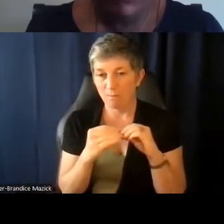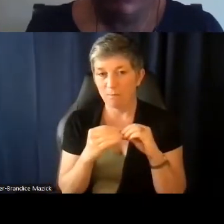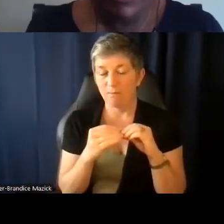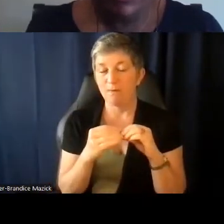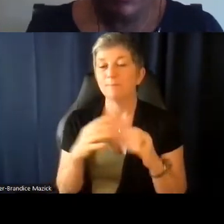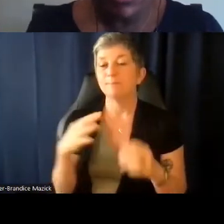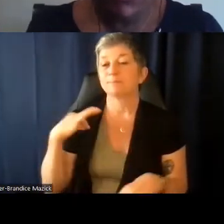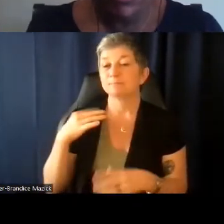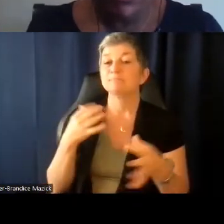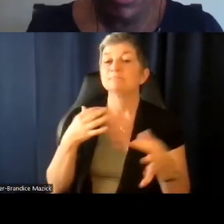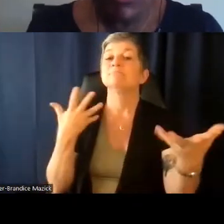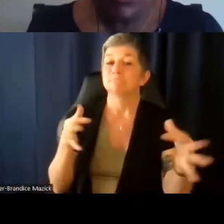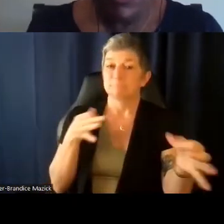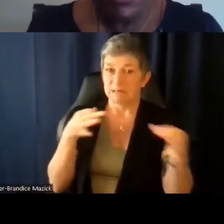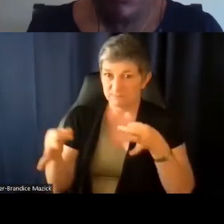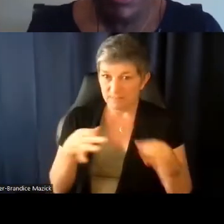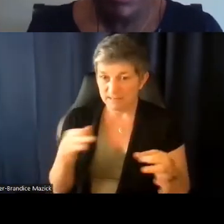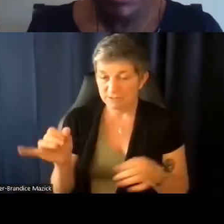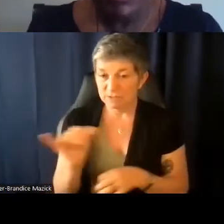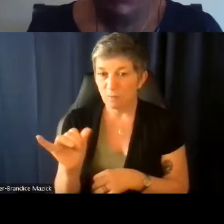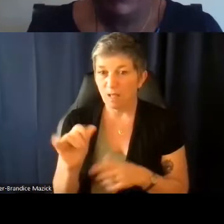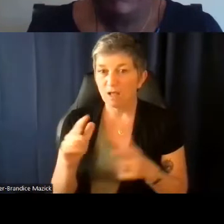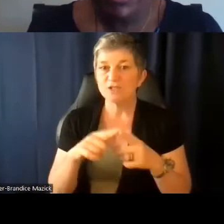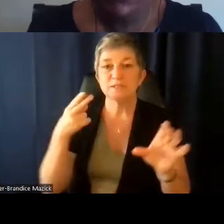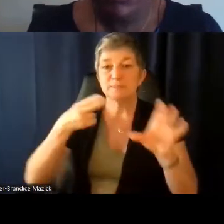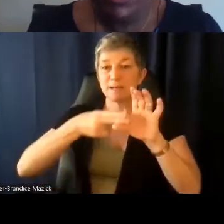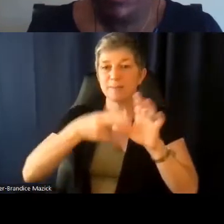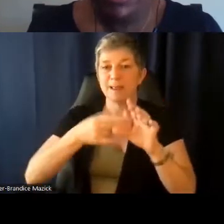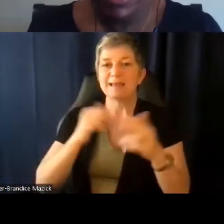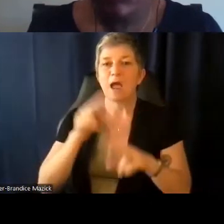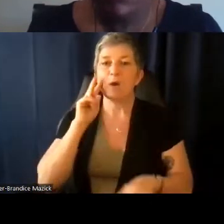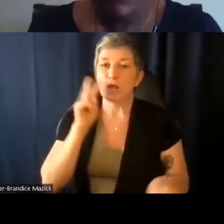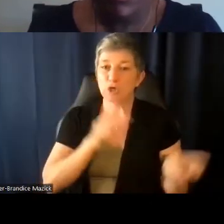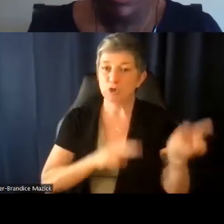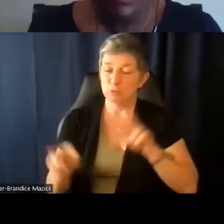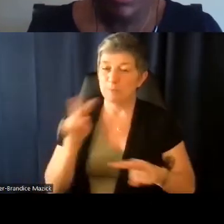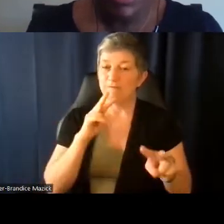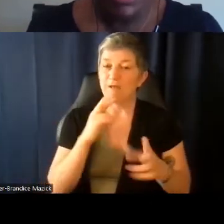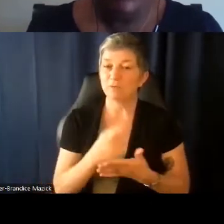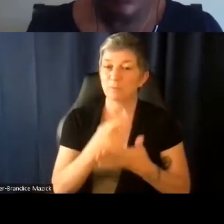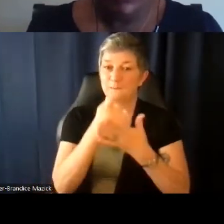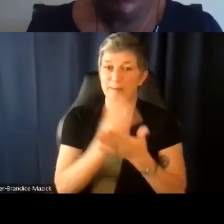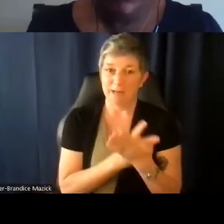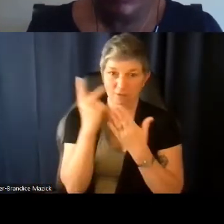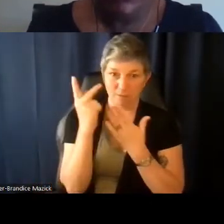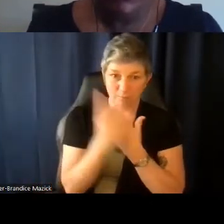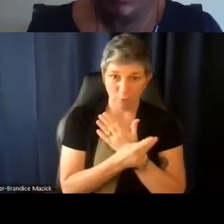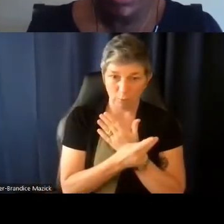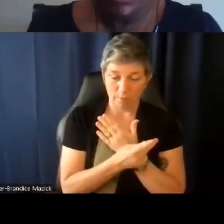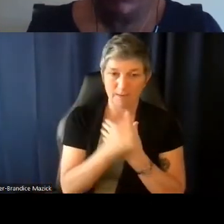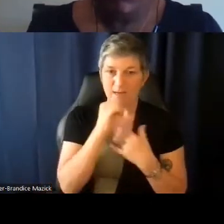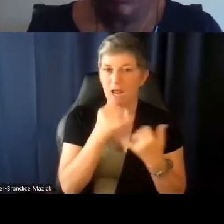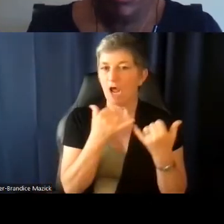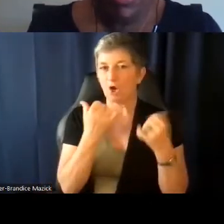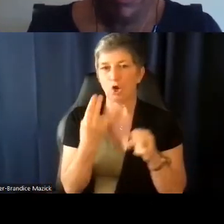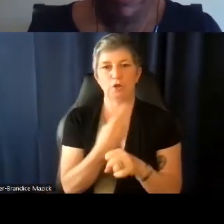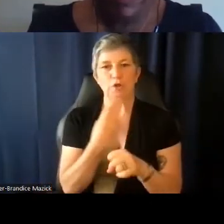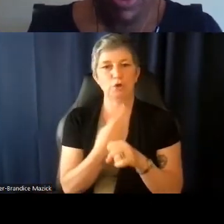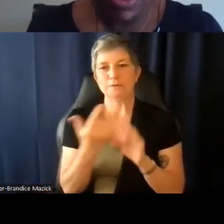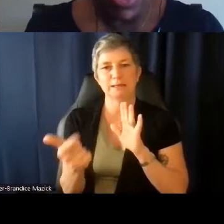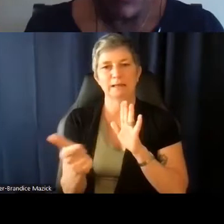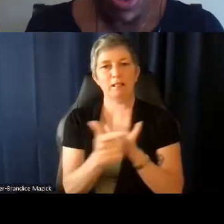applicant further explains that she is participating in a supervised rehabilitation program and is not currently using illegal